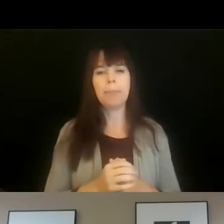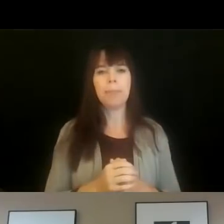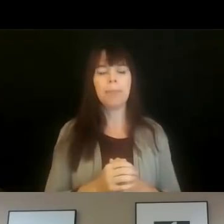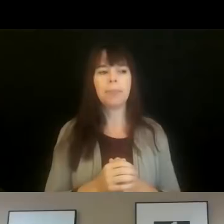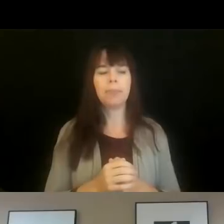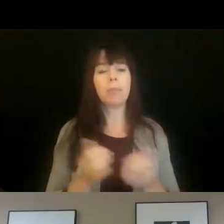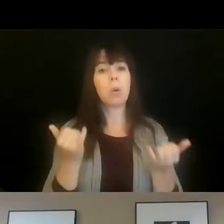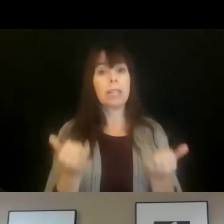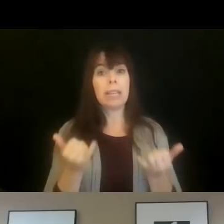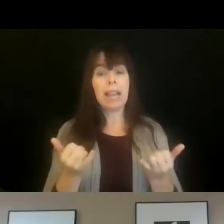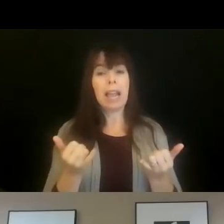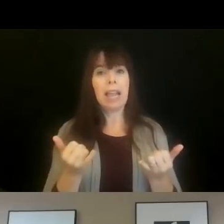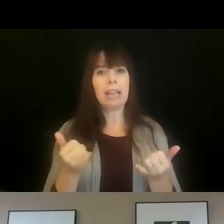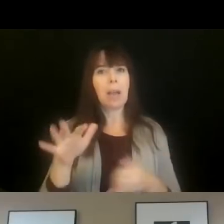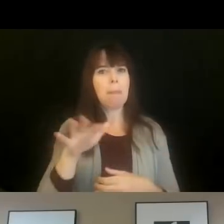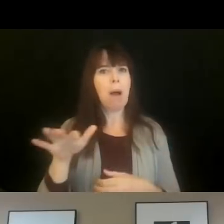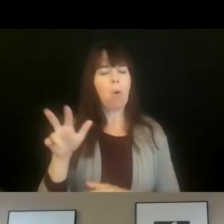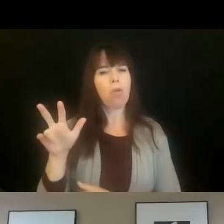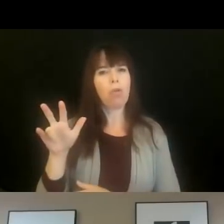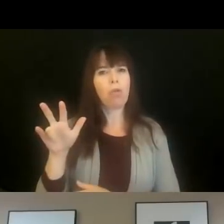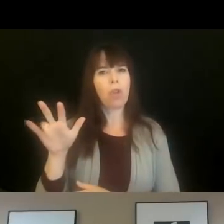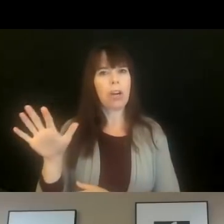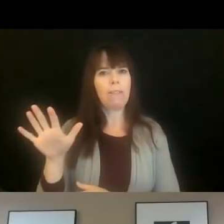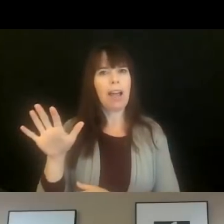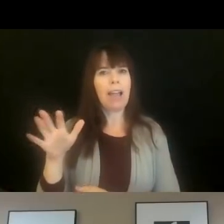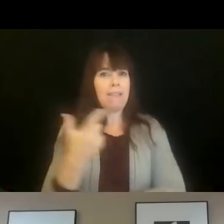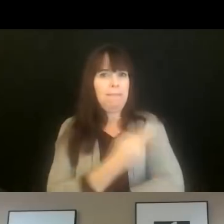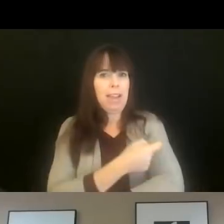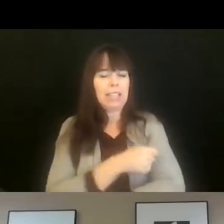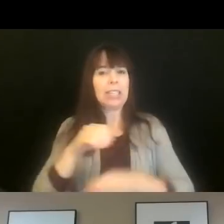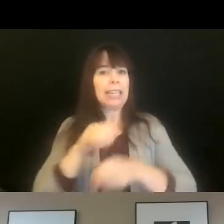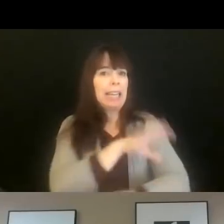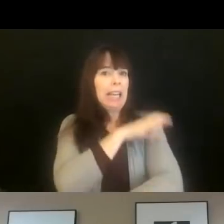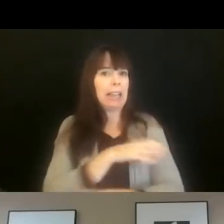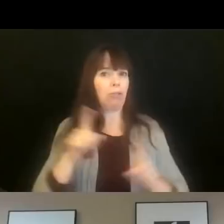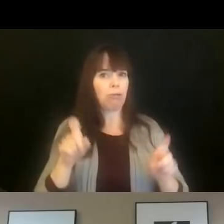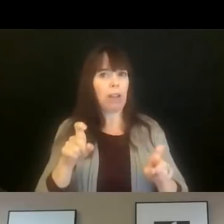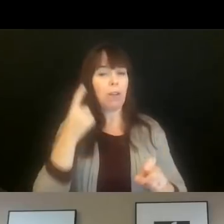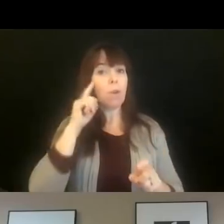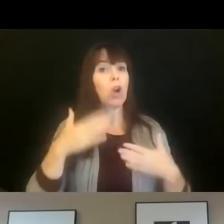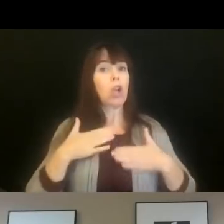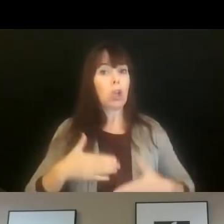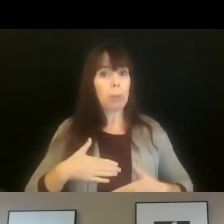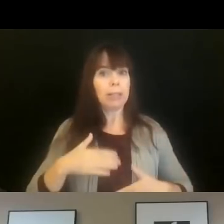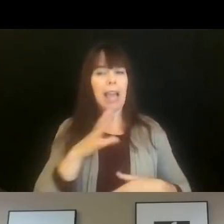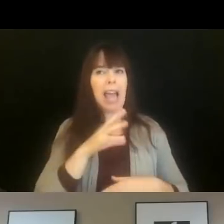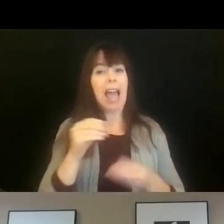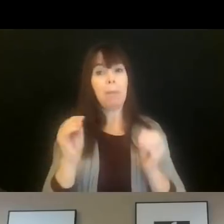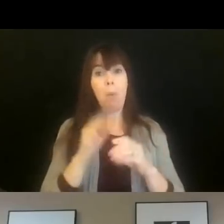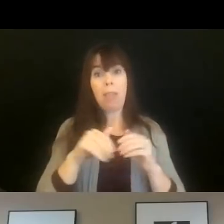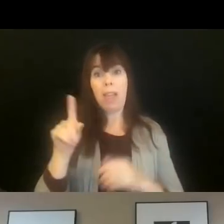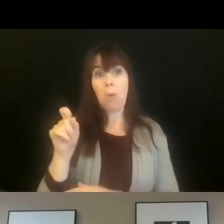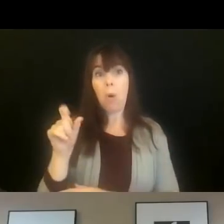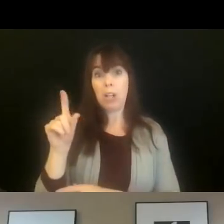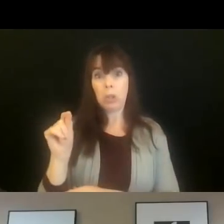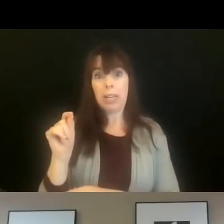To date, there are roughly 35 vaccines in clinical trials in humans and more than 120